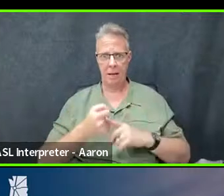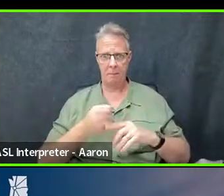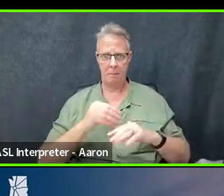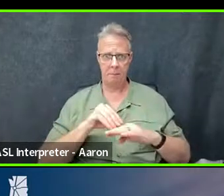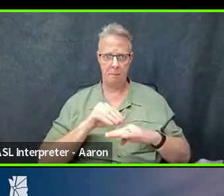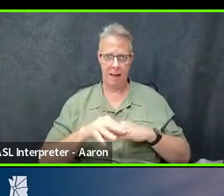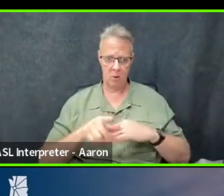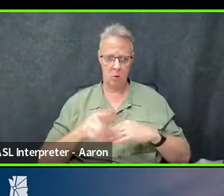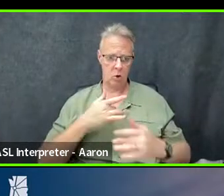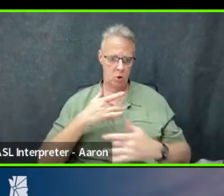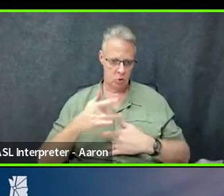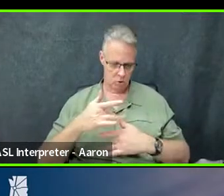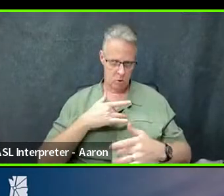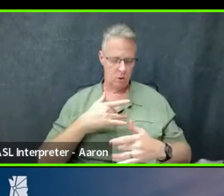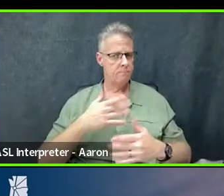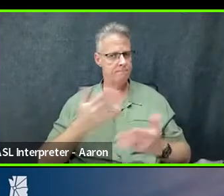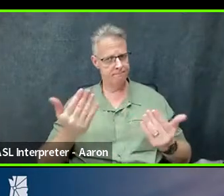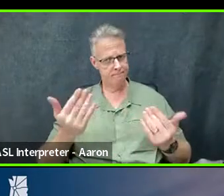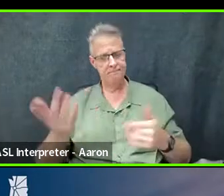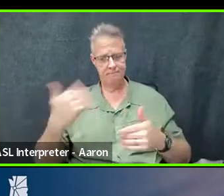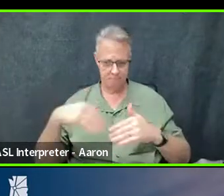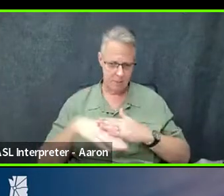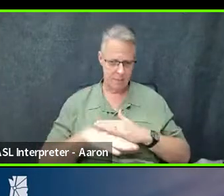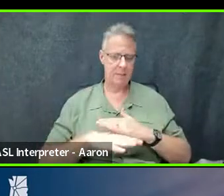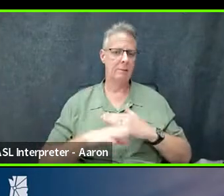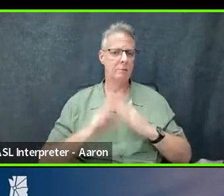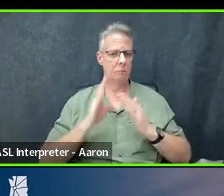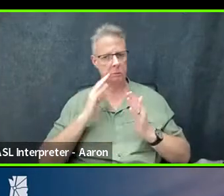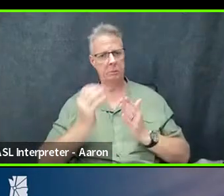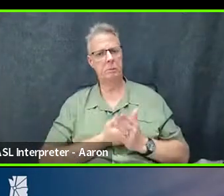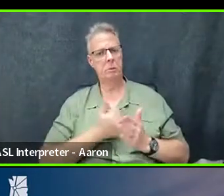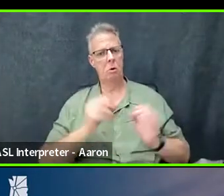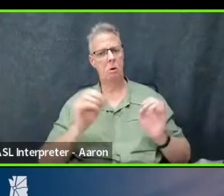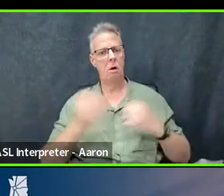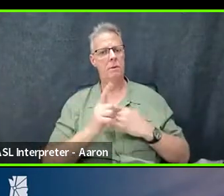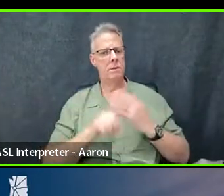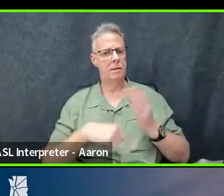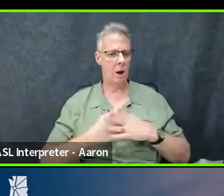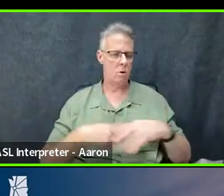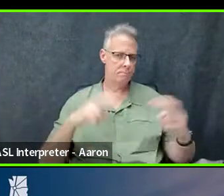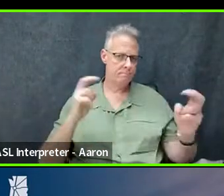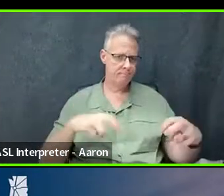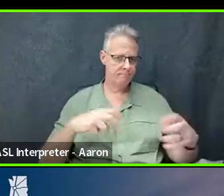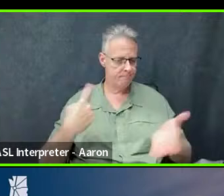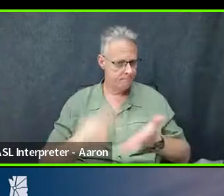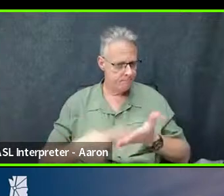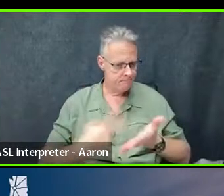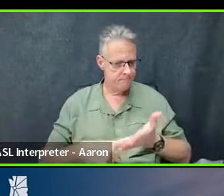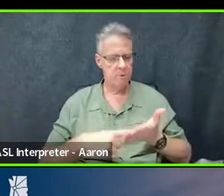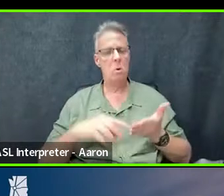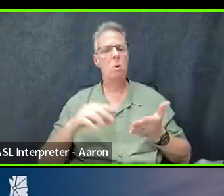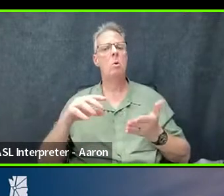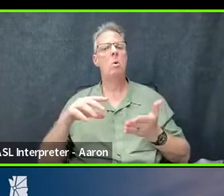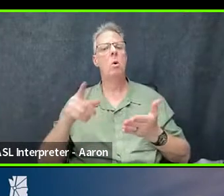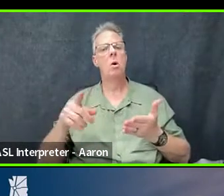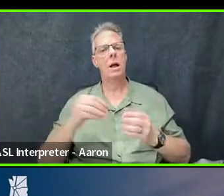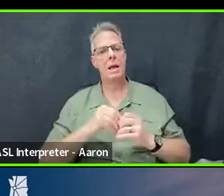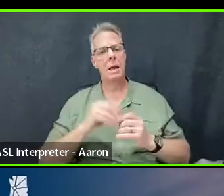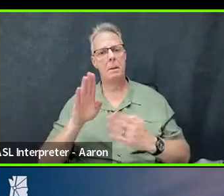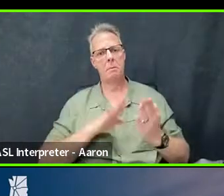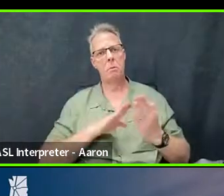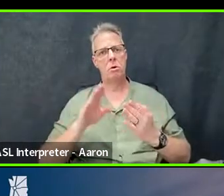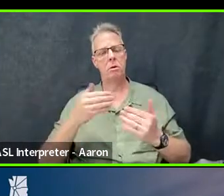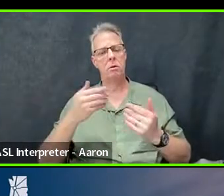about to come in and take advantage of those office hours, or the at the in-person